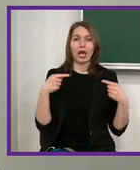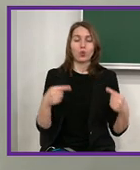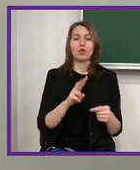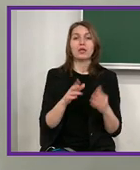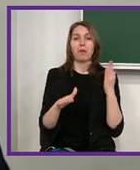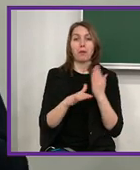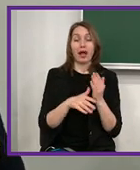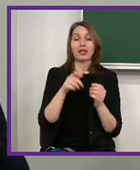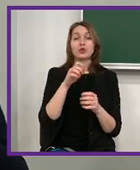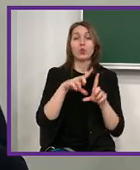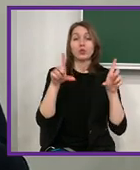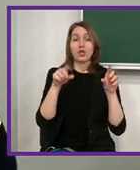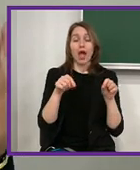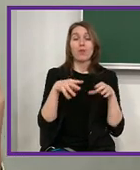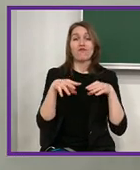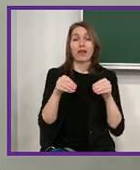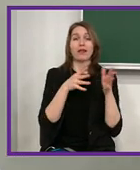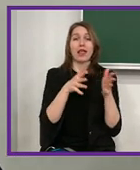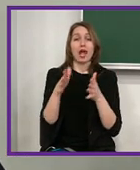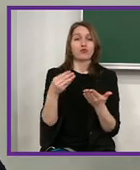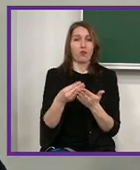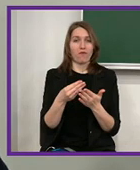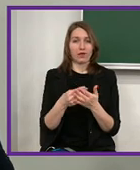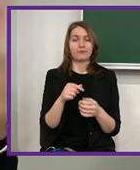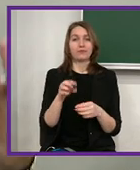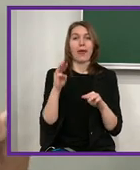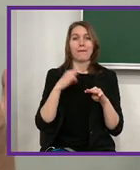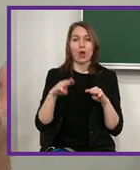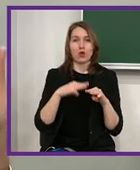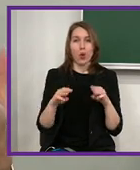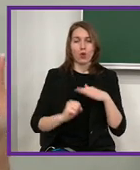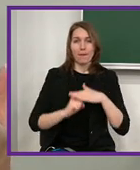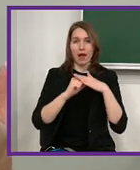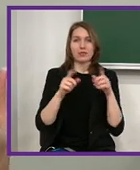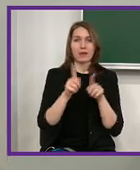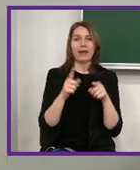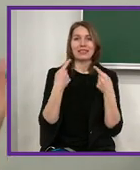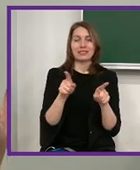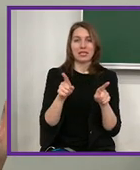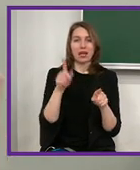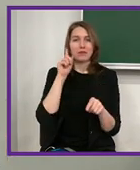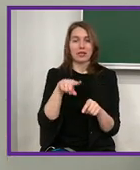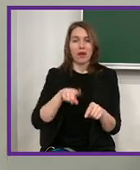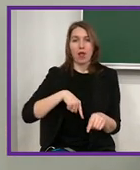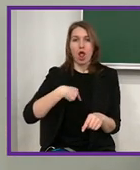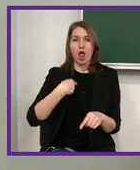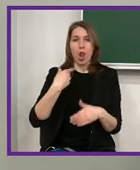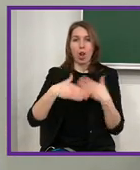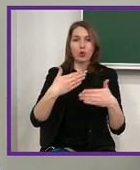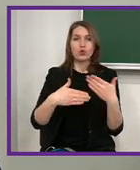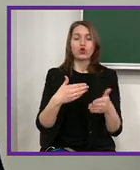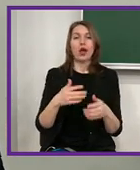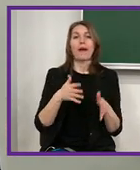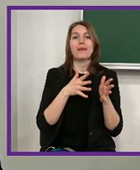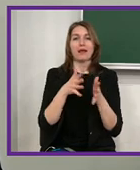that borrows very much from other more well-known and kind of much kind of longer-standing impact assessment methodologies like environmental